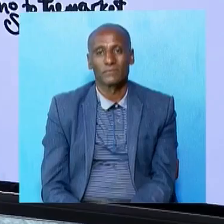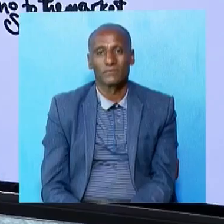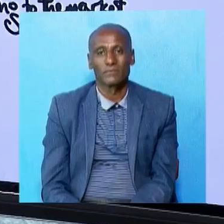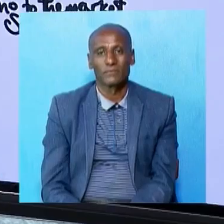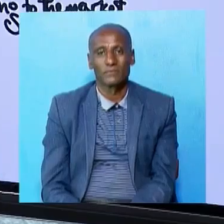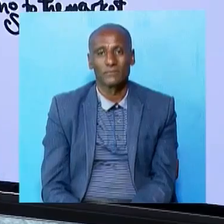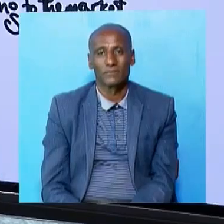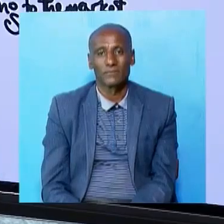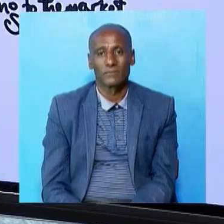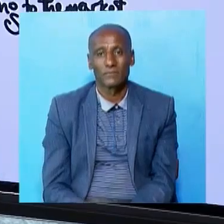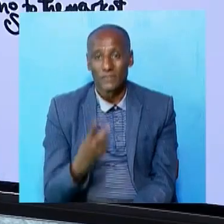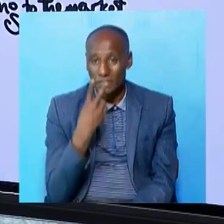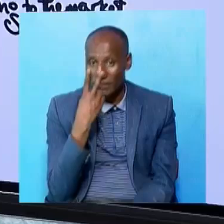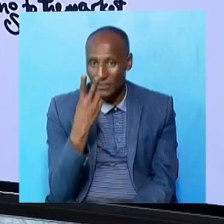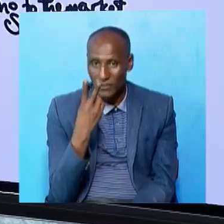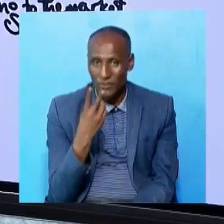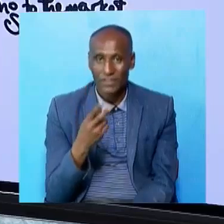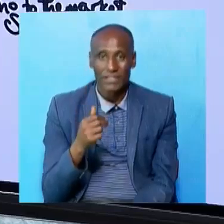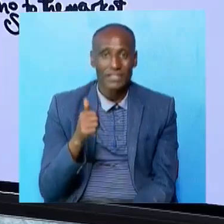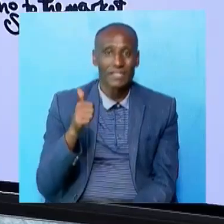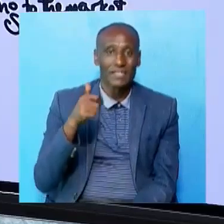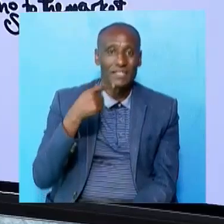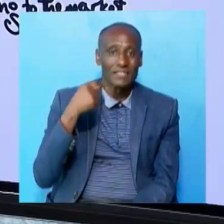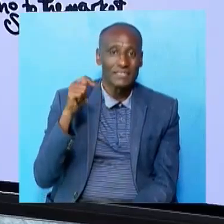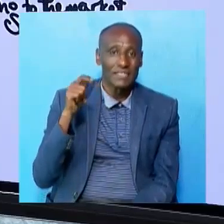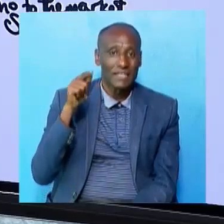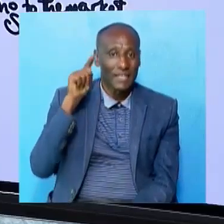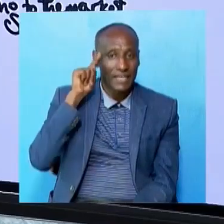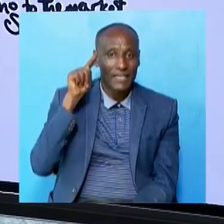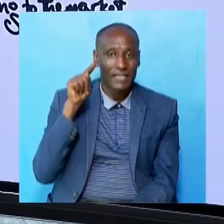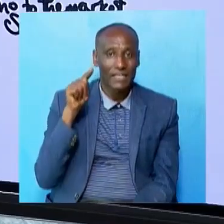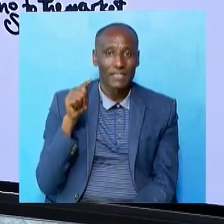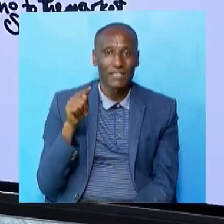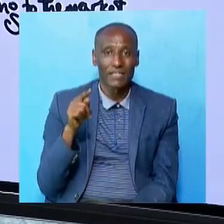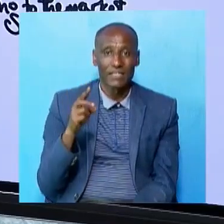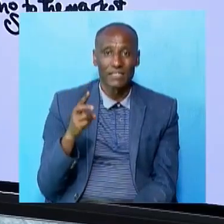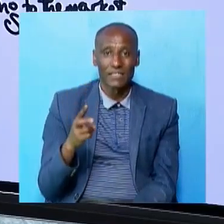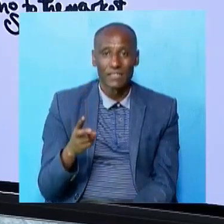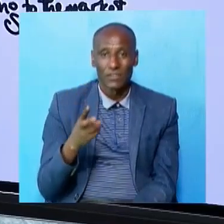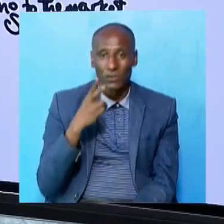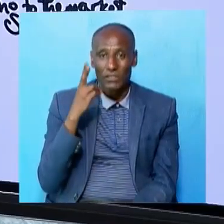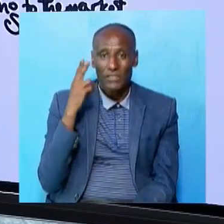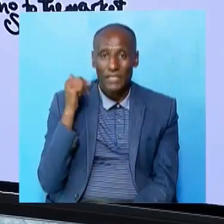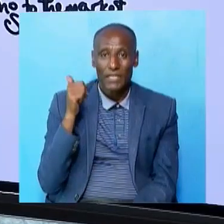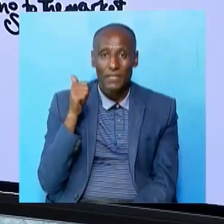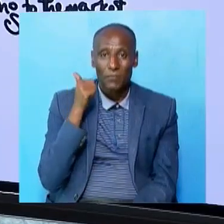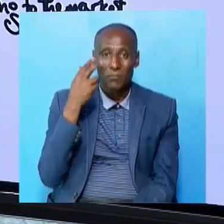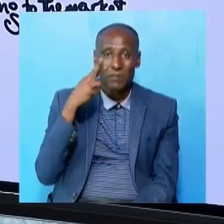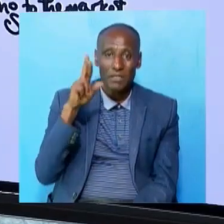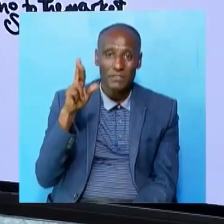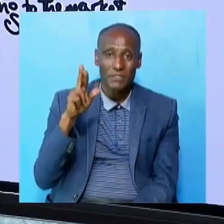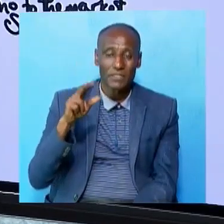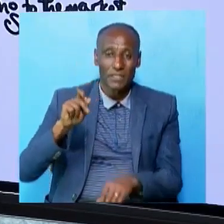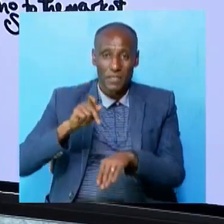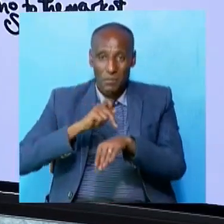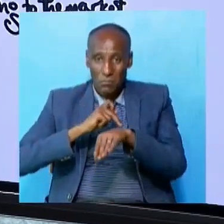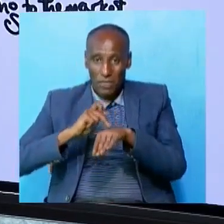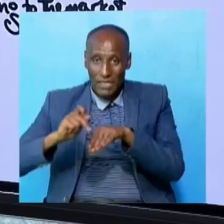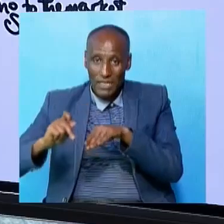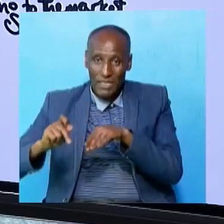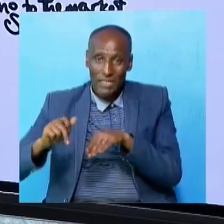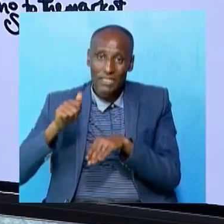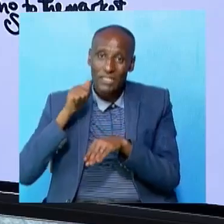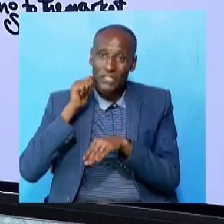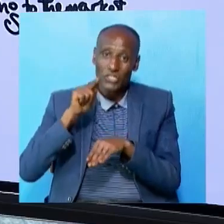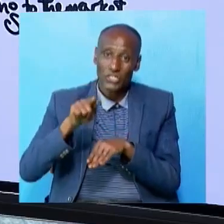Look, the girl watched her purse. Blank, she was going to